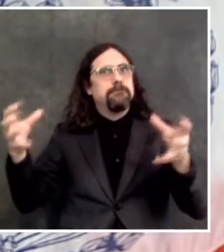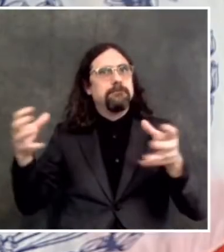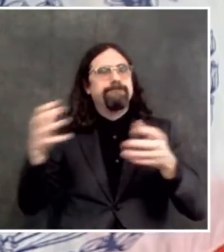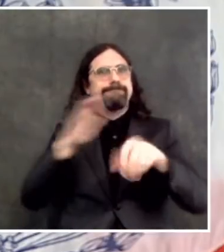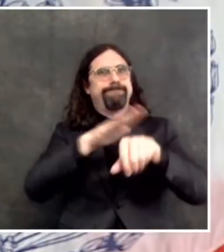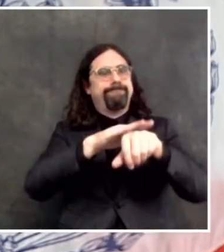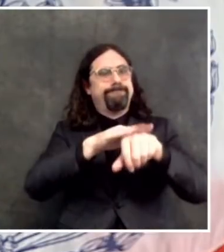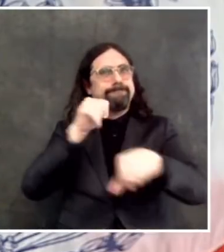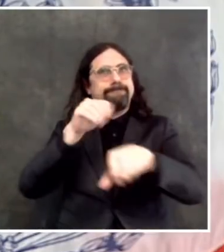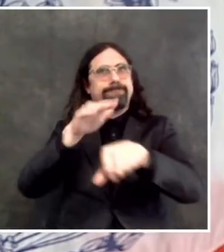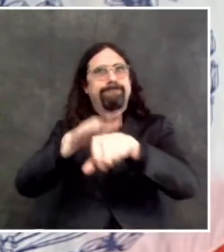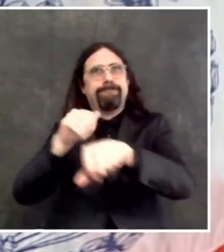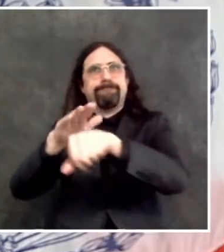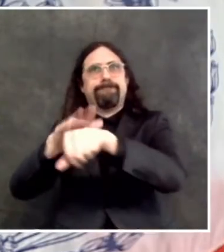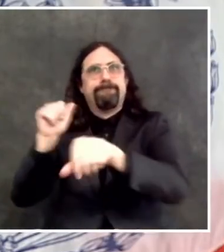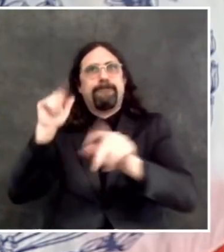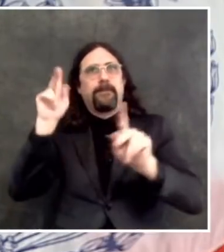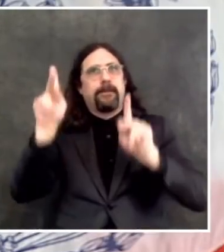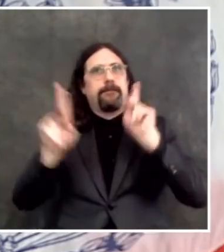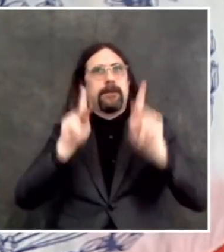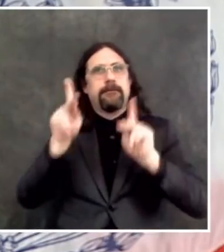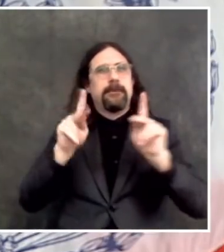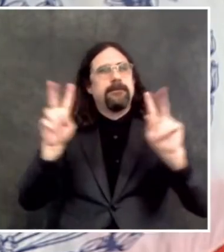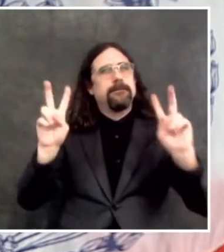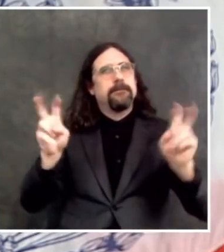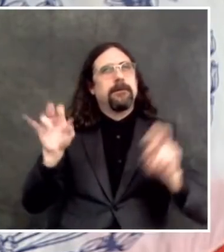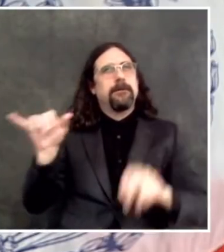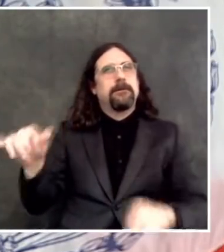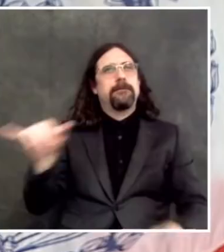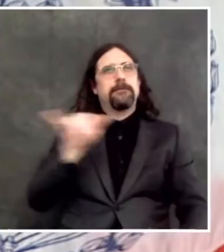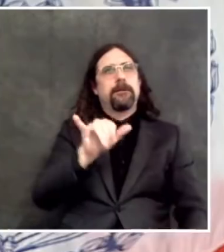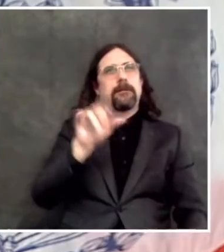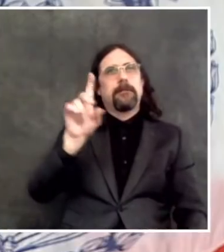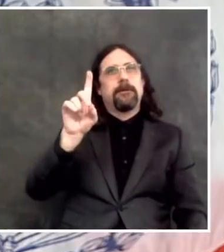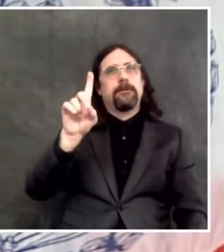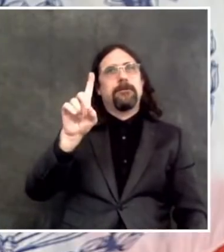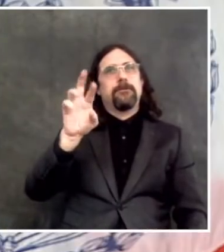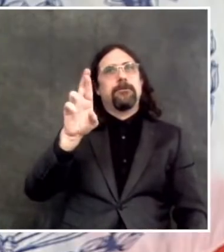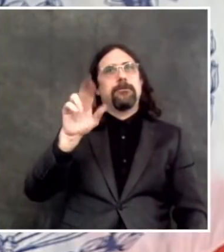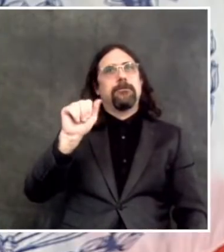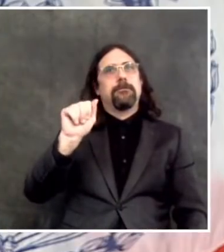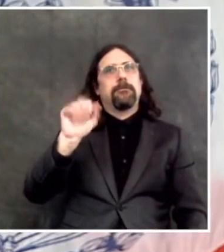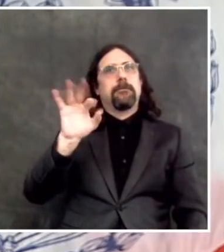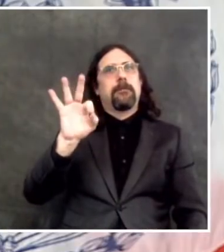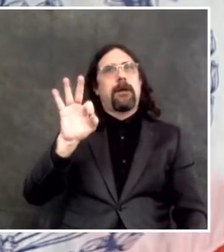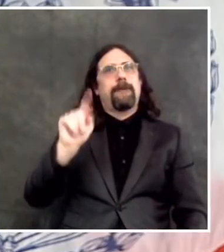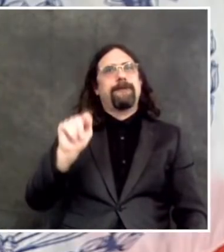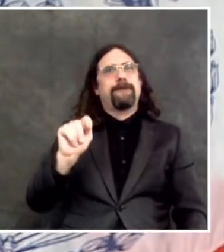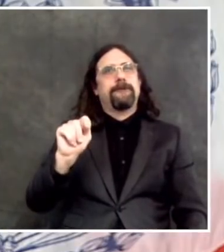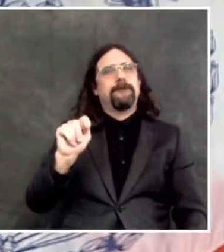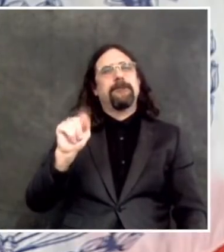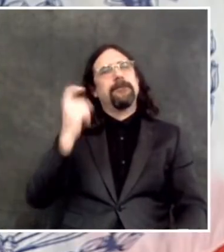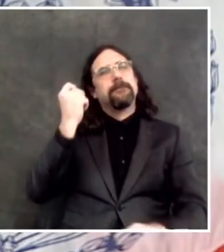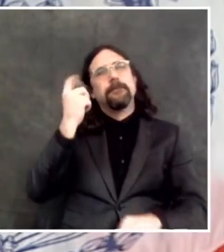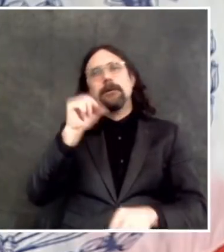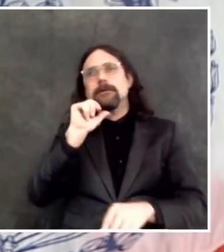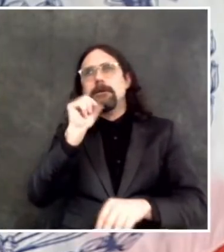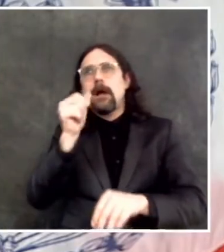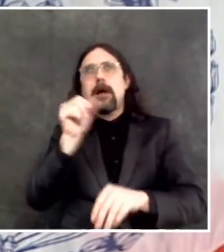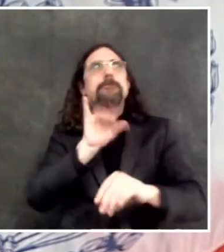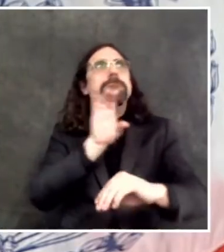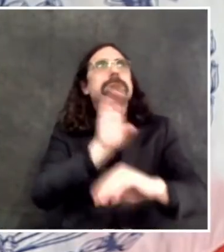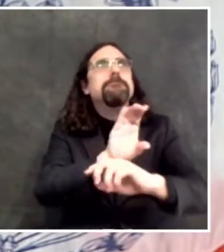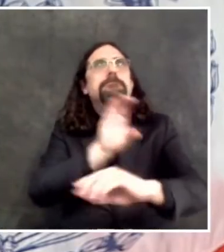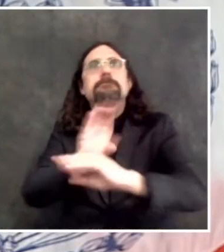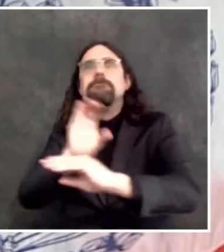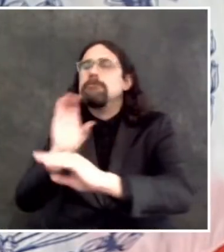all 50 states will have their own battle. The only way we're going to get through this truly, if we're going to save every life we can save,